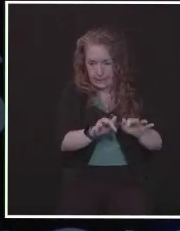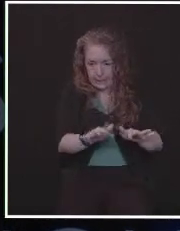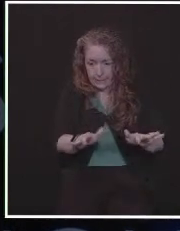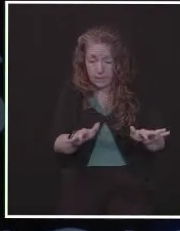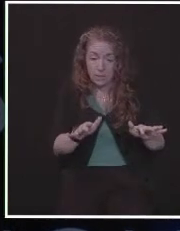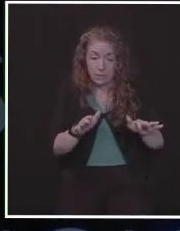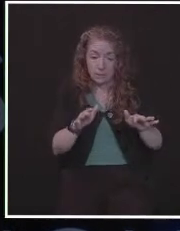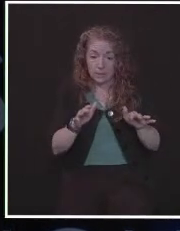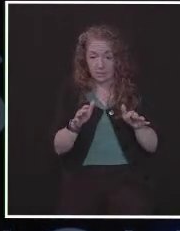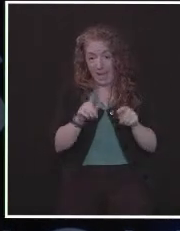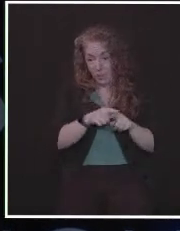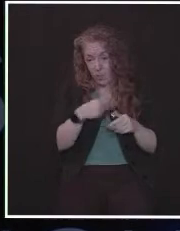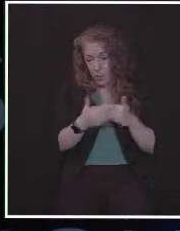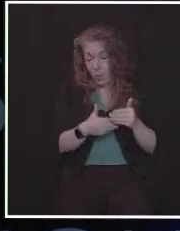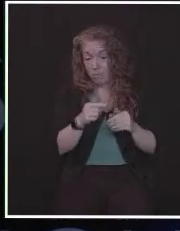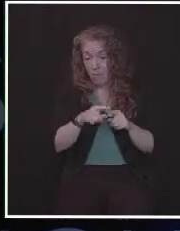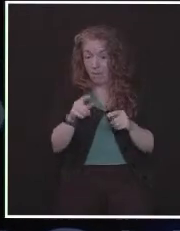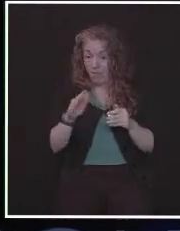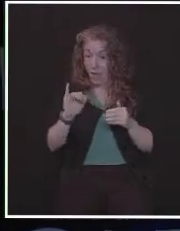starts as of today.